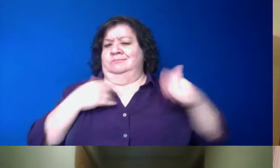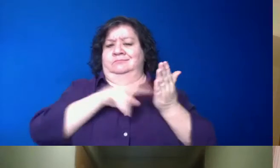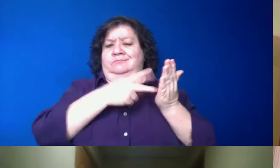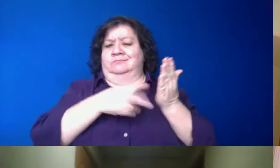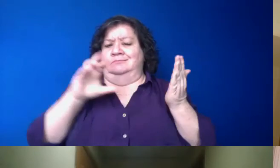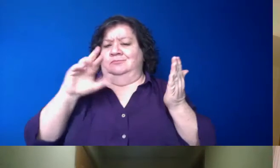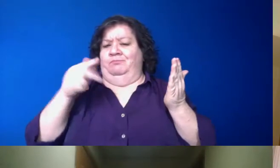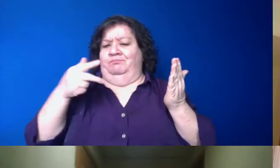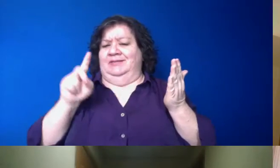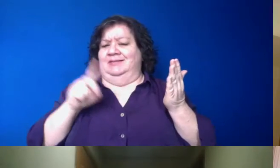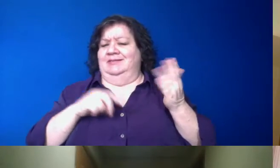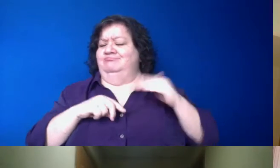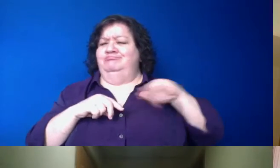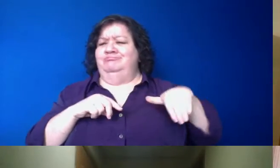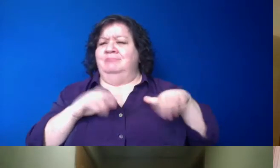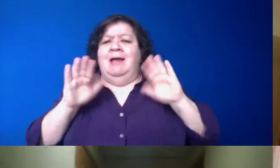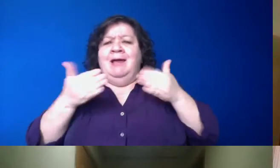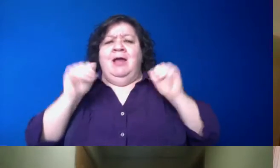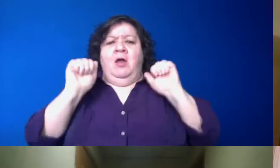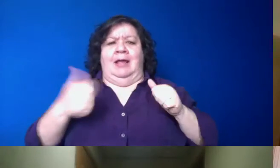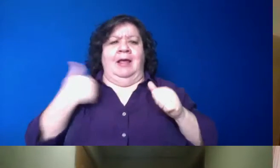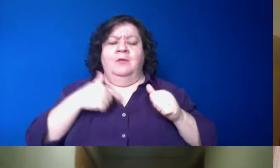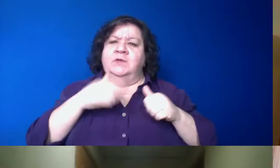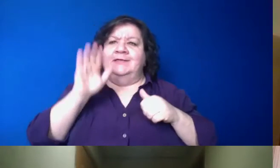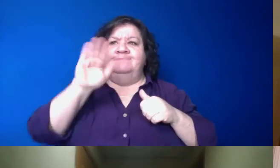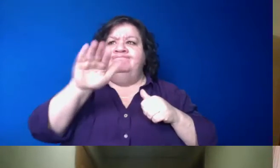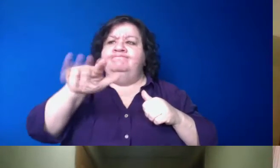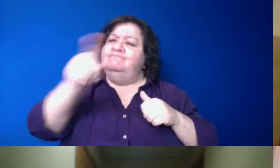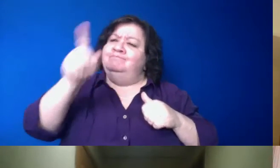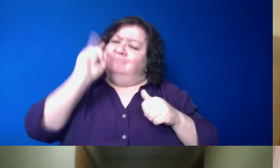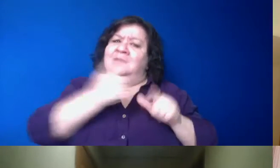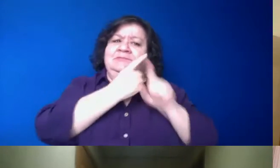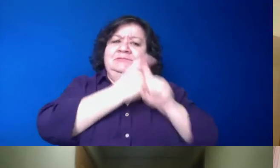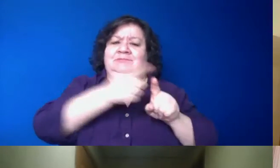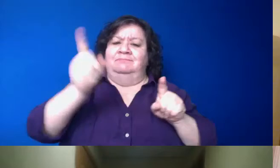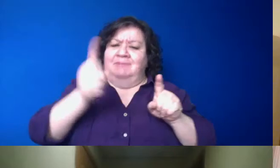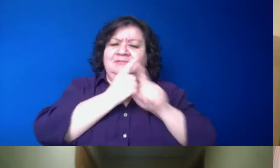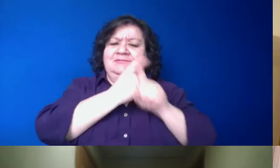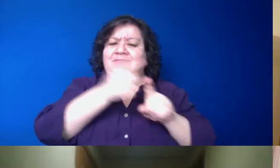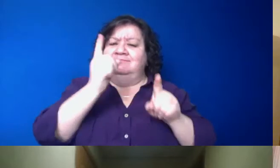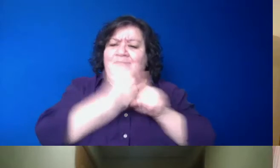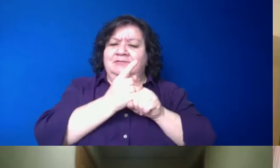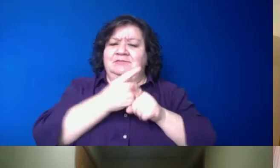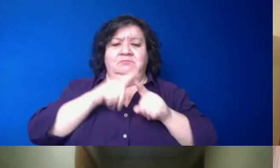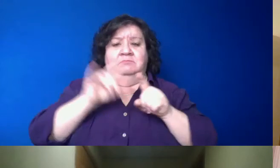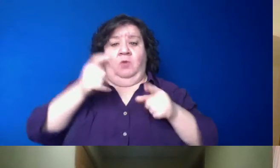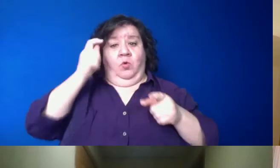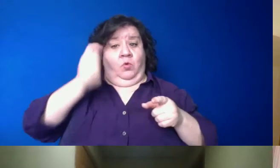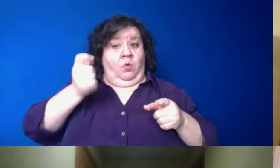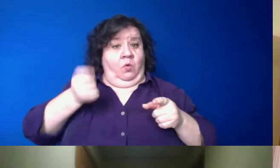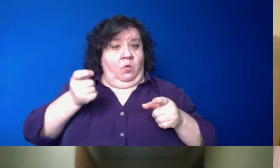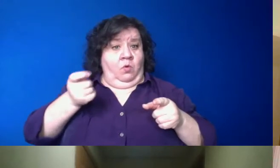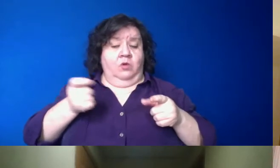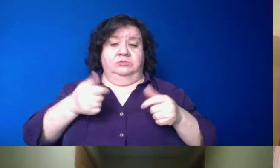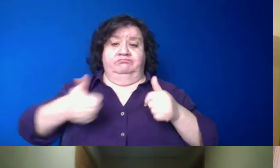to the panelists and you can indicate to me which one of you would start. And just as a backup, in